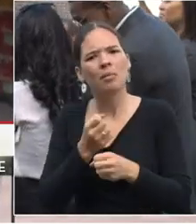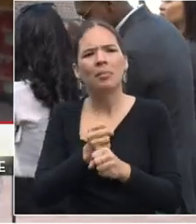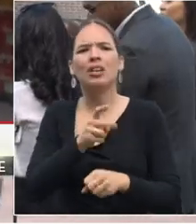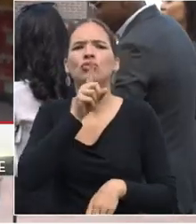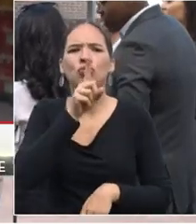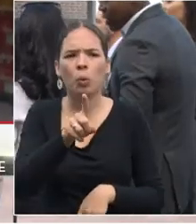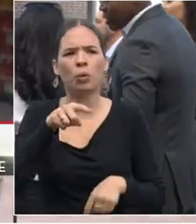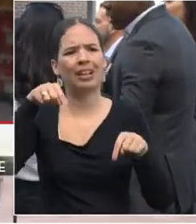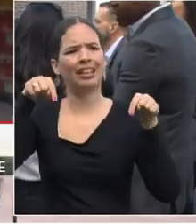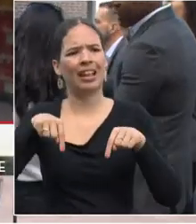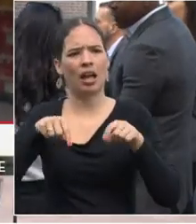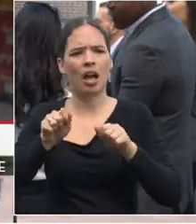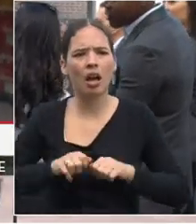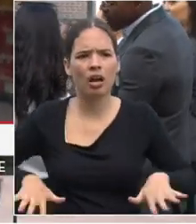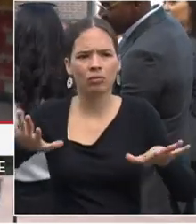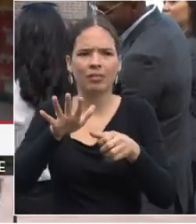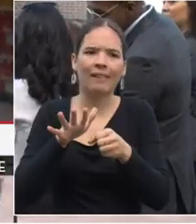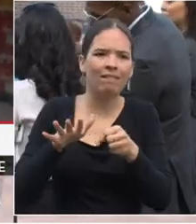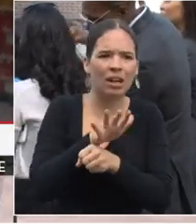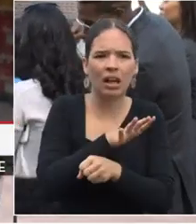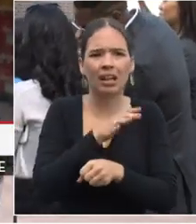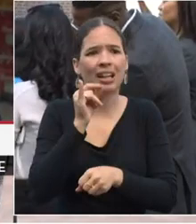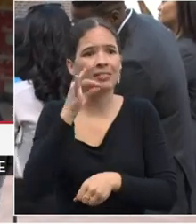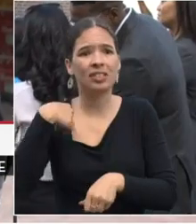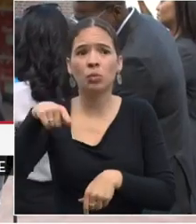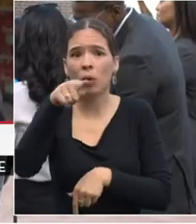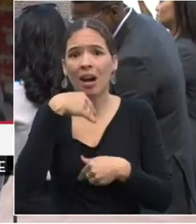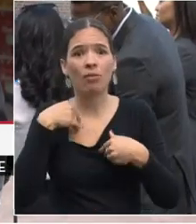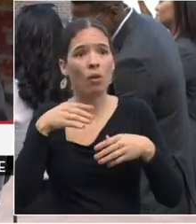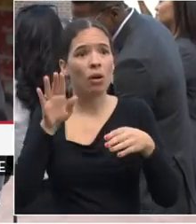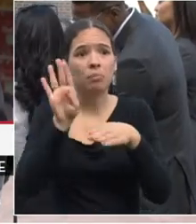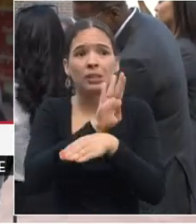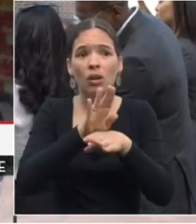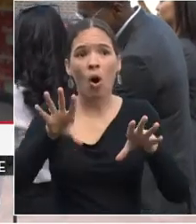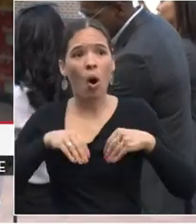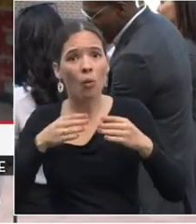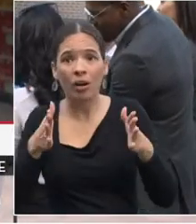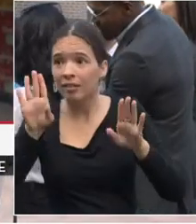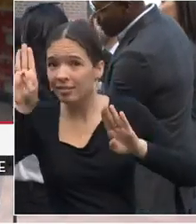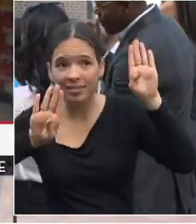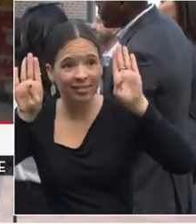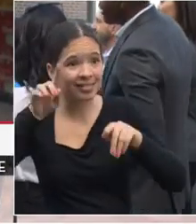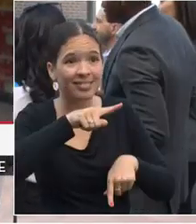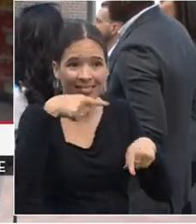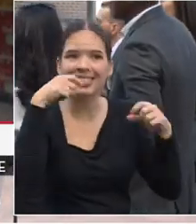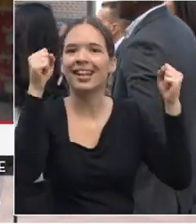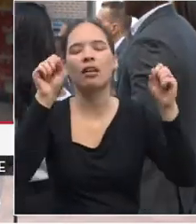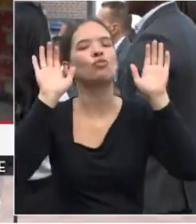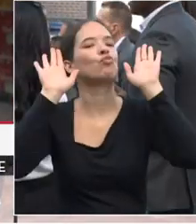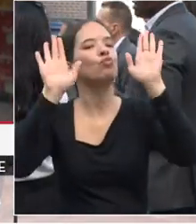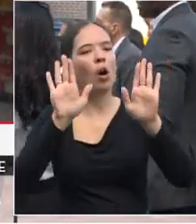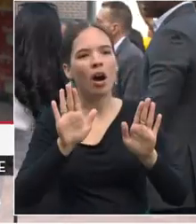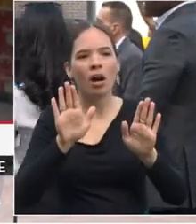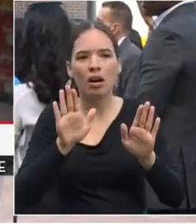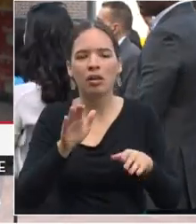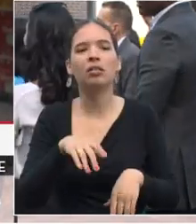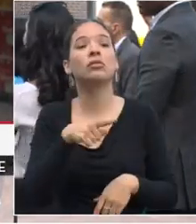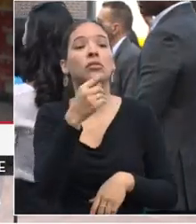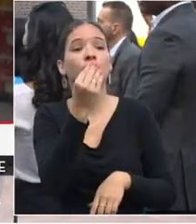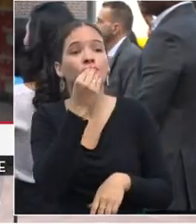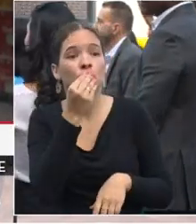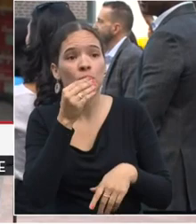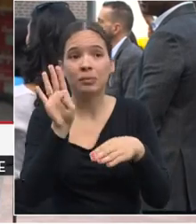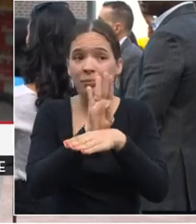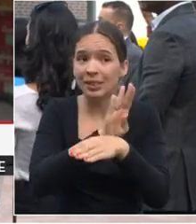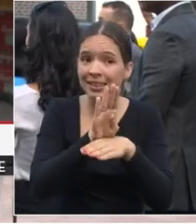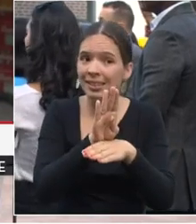there are any entrepreneurs in the crowd? Anybody who's a small business owner? Great. Well, if you're a food retailer, we've got something